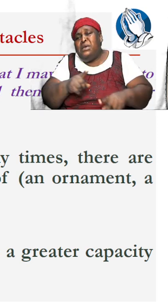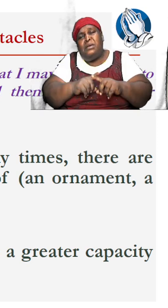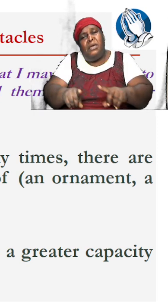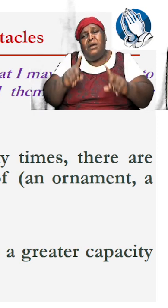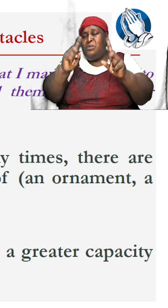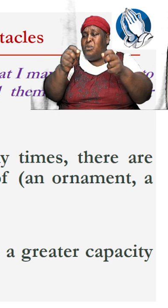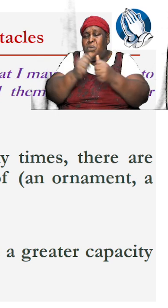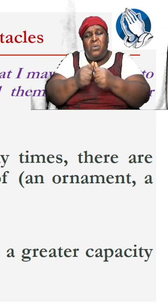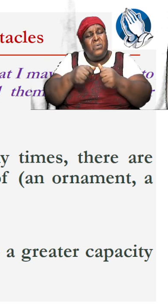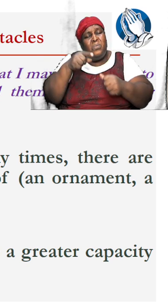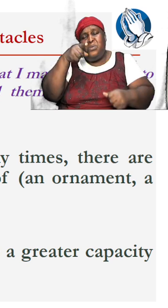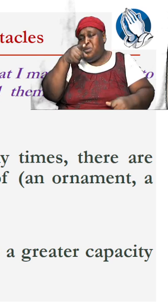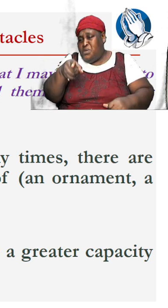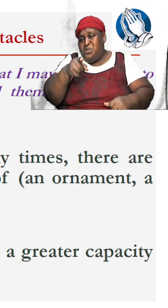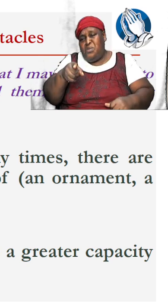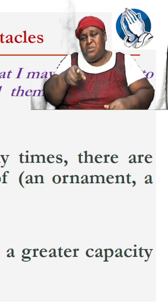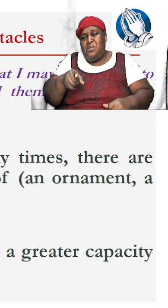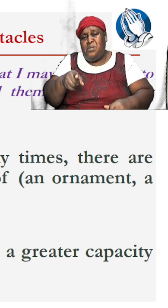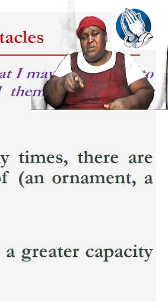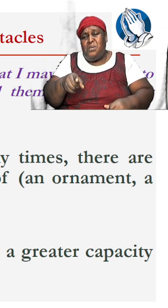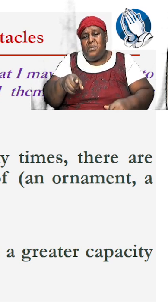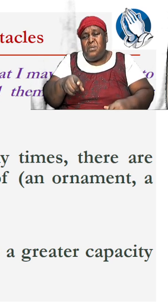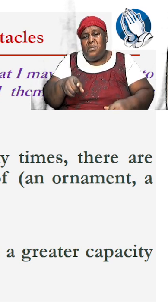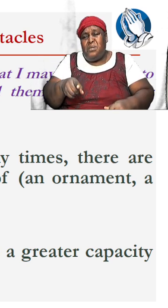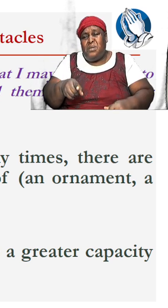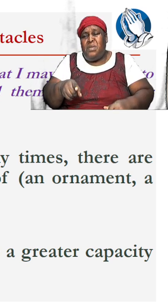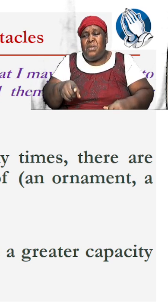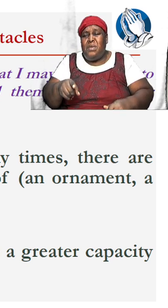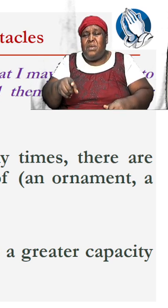on. This was the thing that